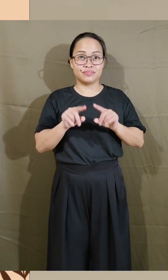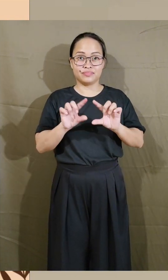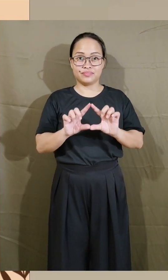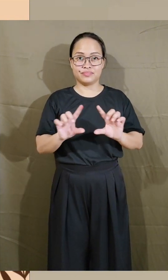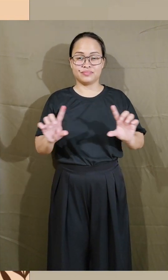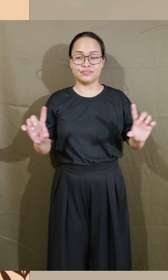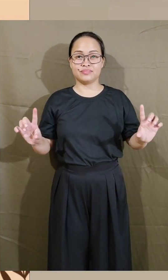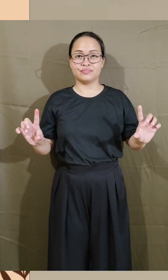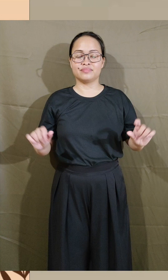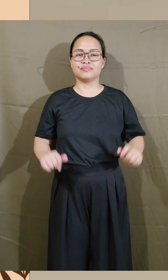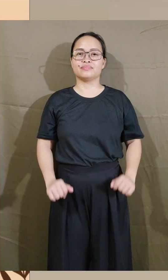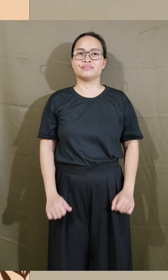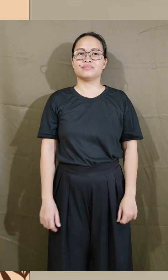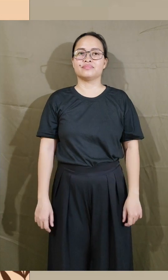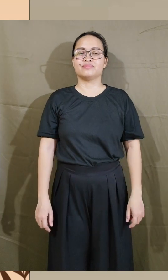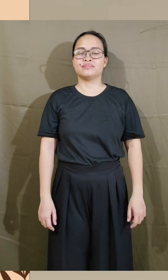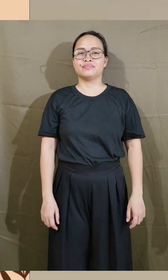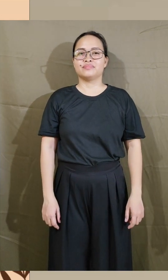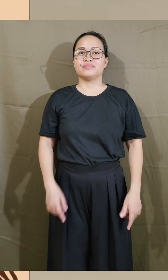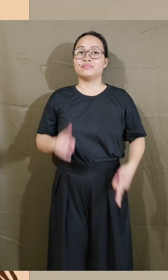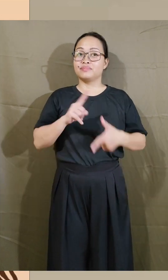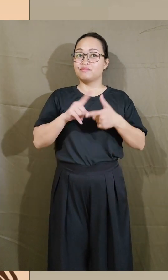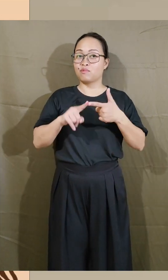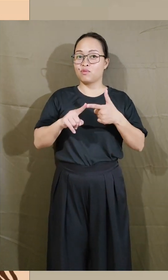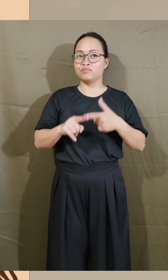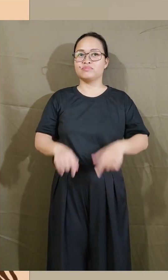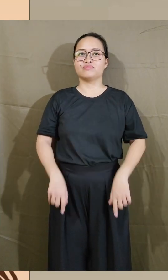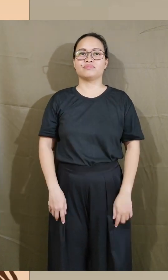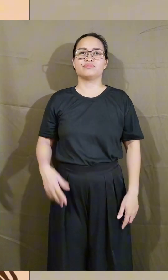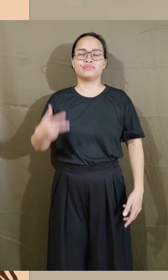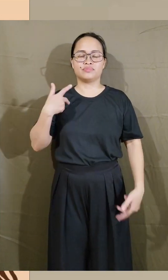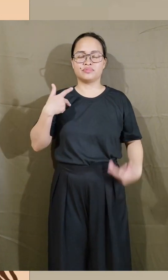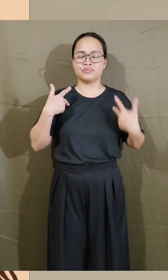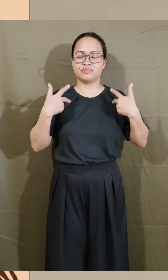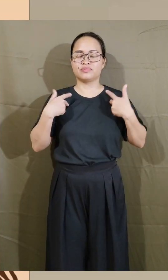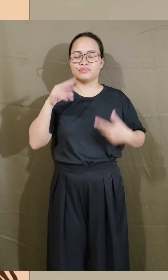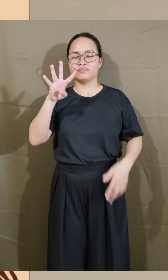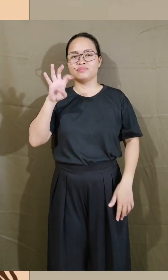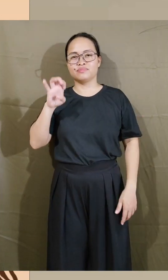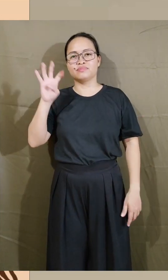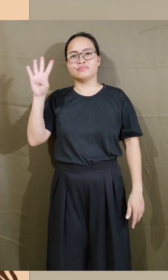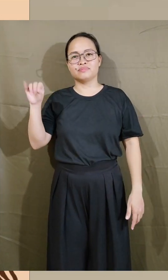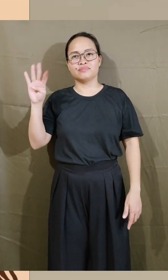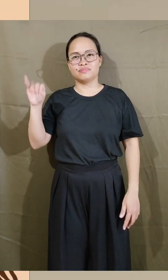So this is the difference. Therefore, there